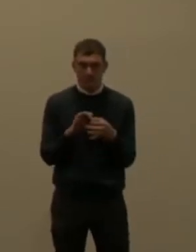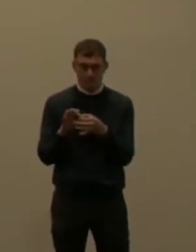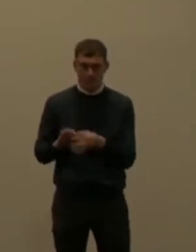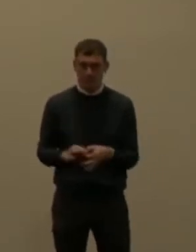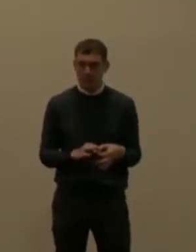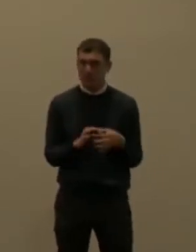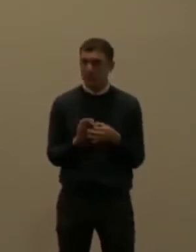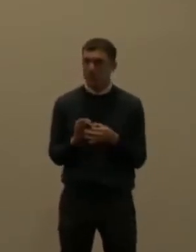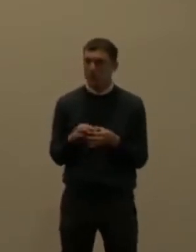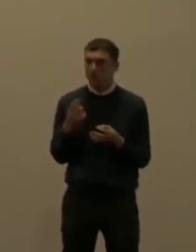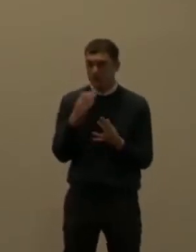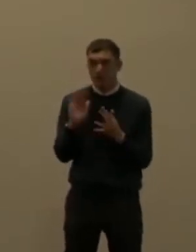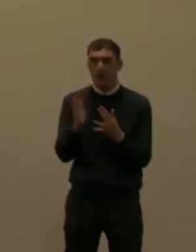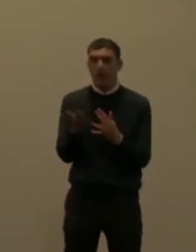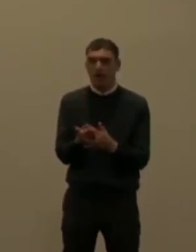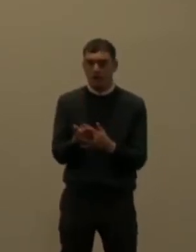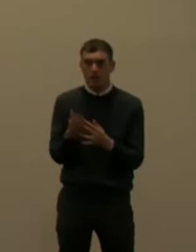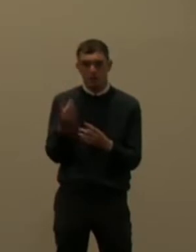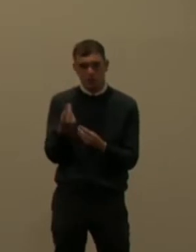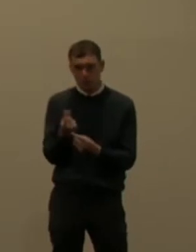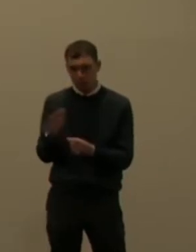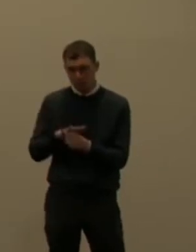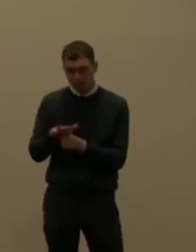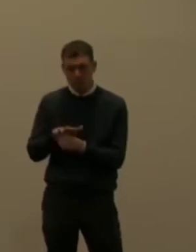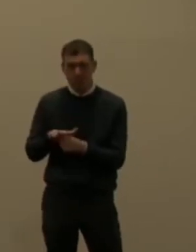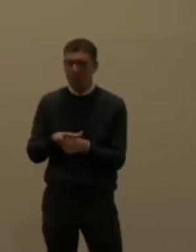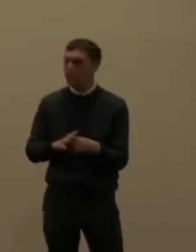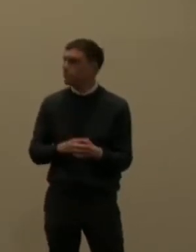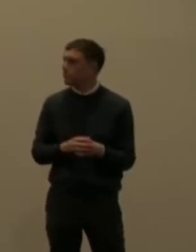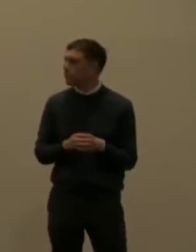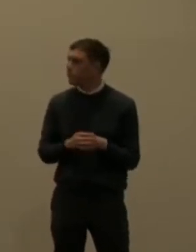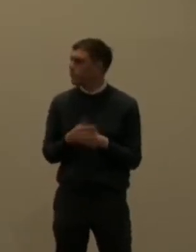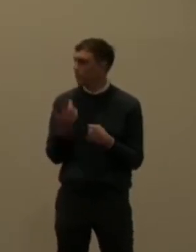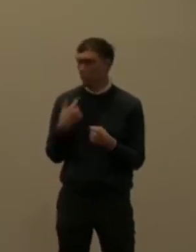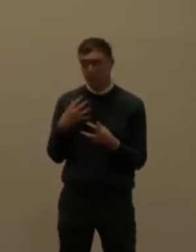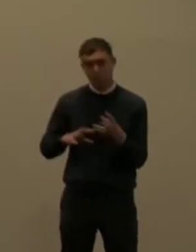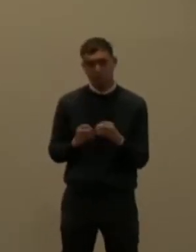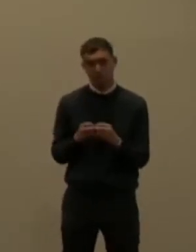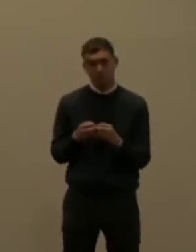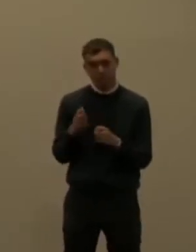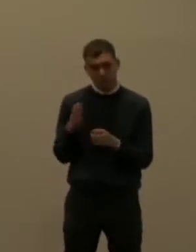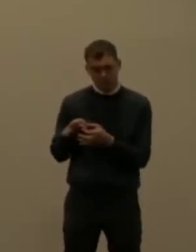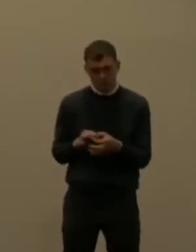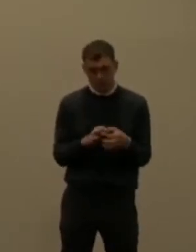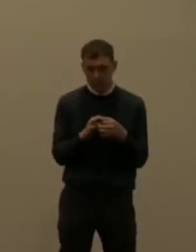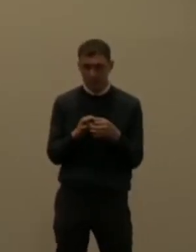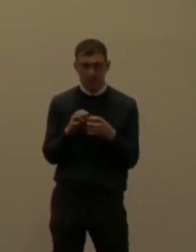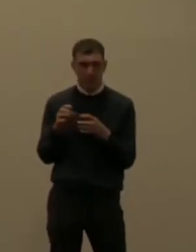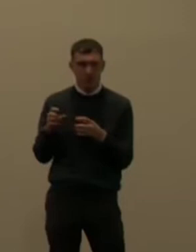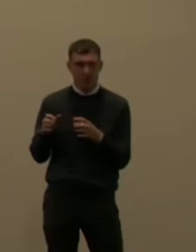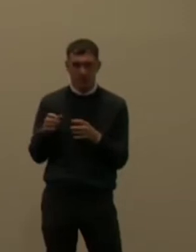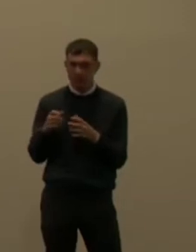connection gives you access to certain environment. So I've created one dev service connection and one